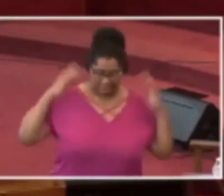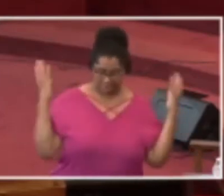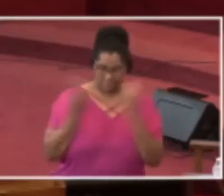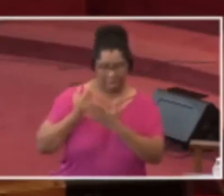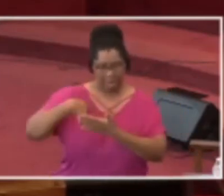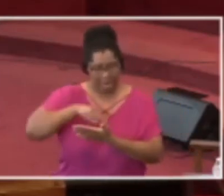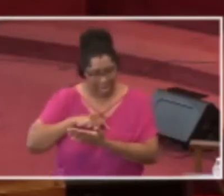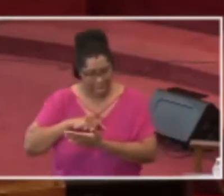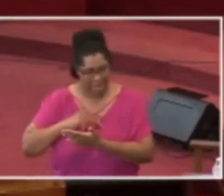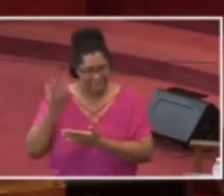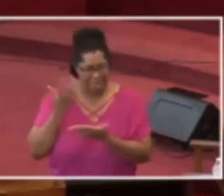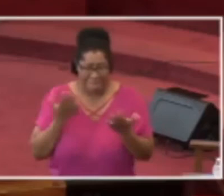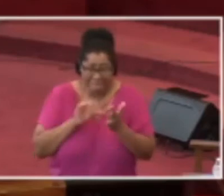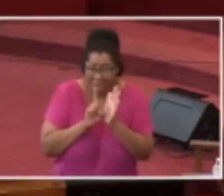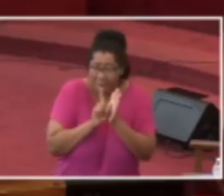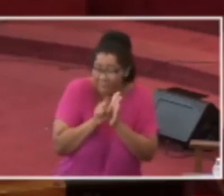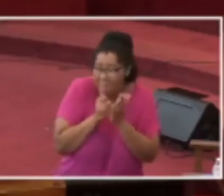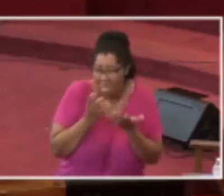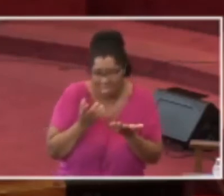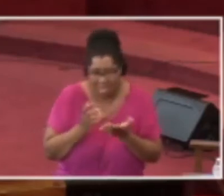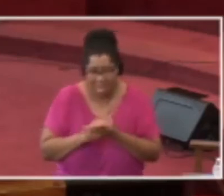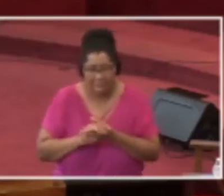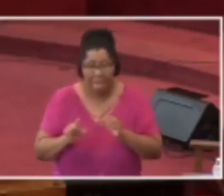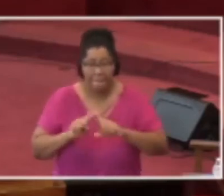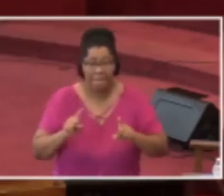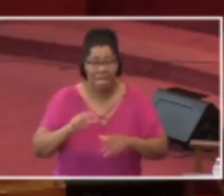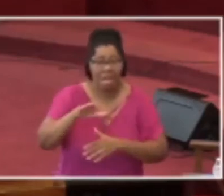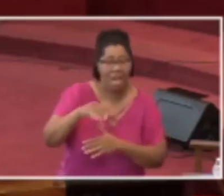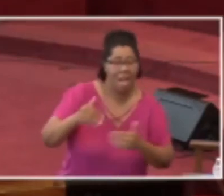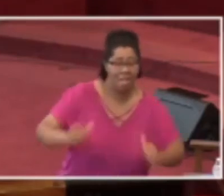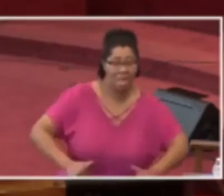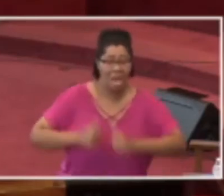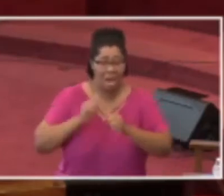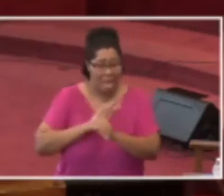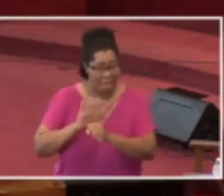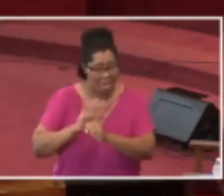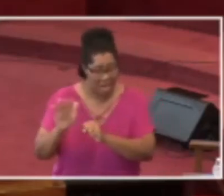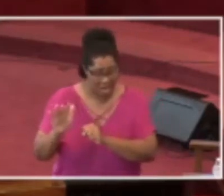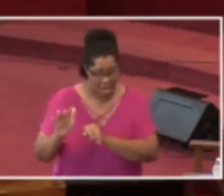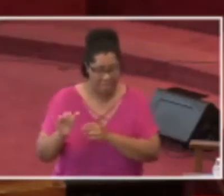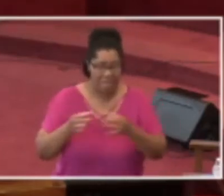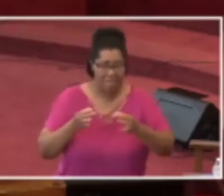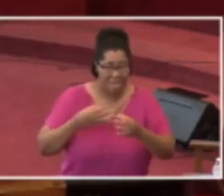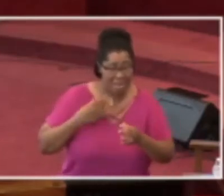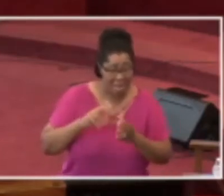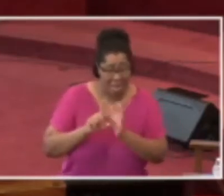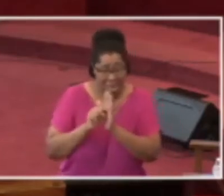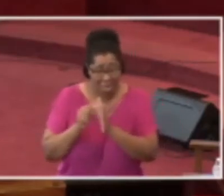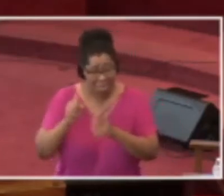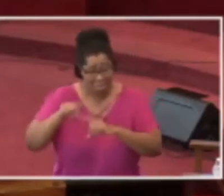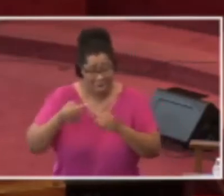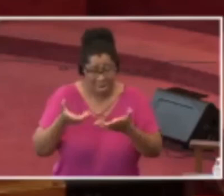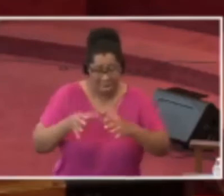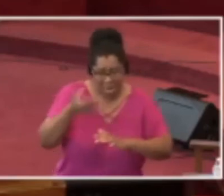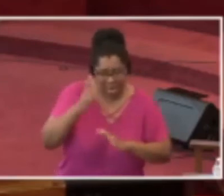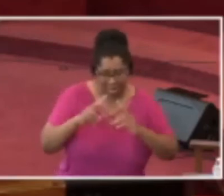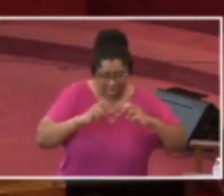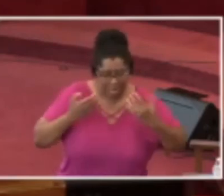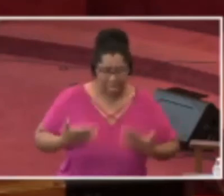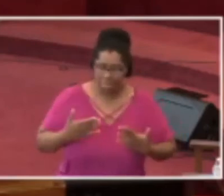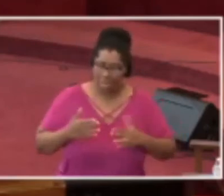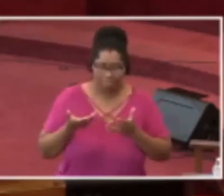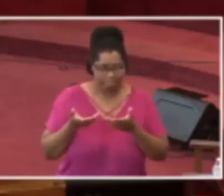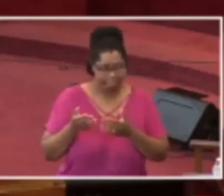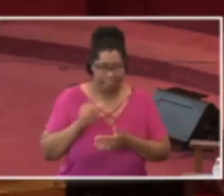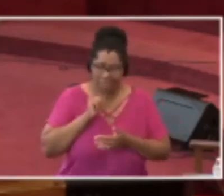it's only for a second. But church, I have lived long enough to know those moments for me are short-lived because I truly would